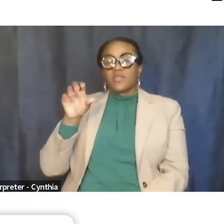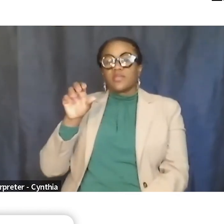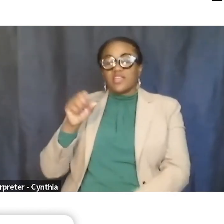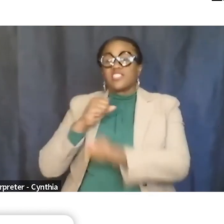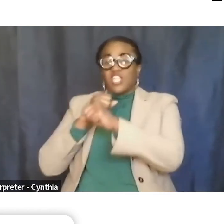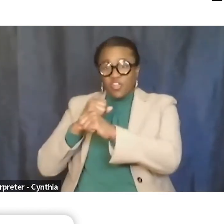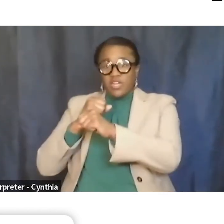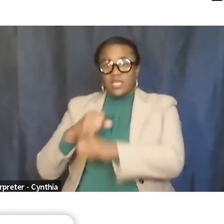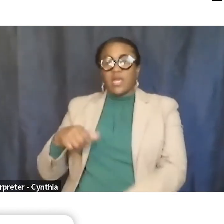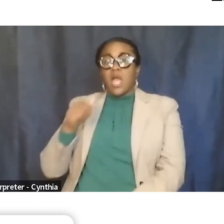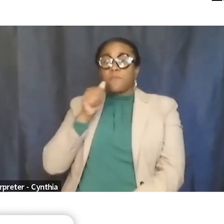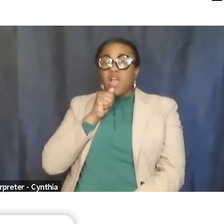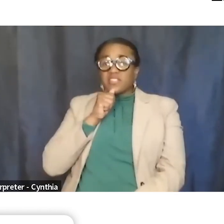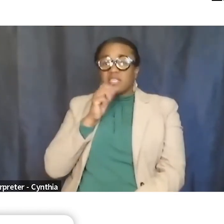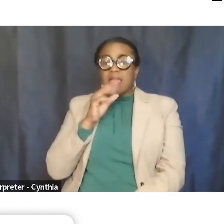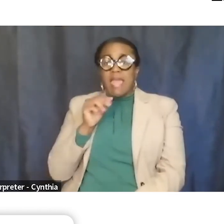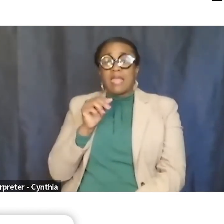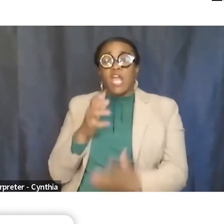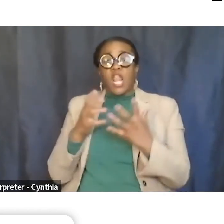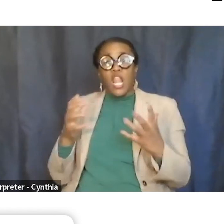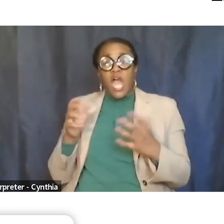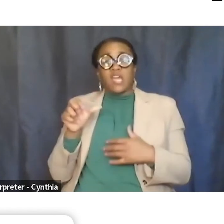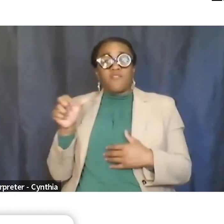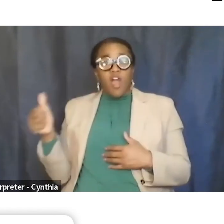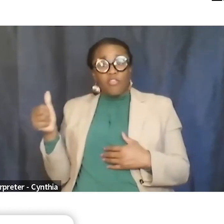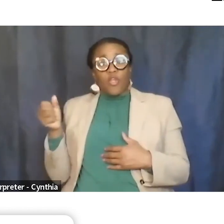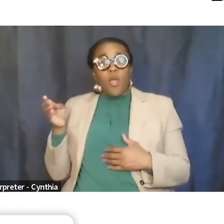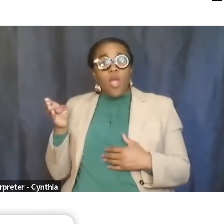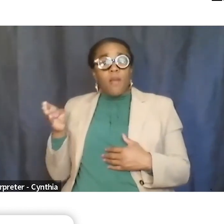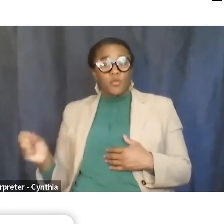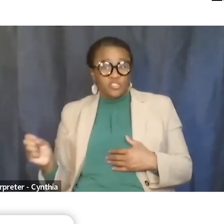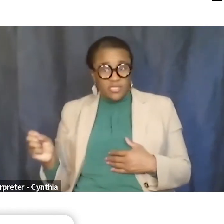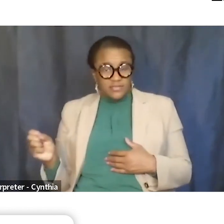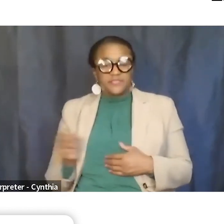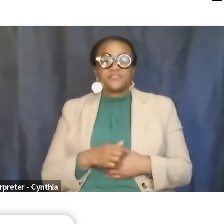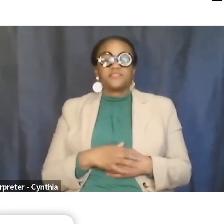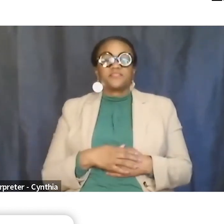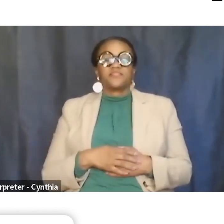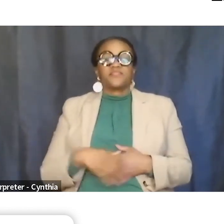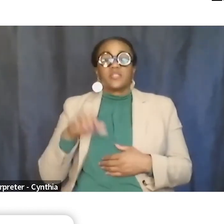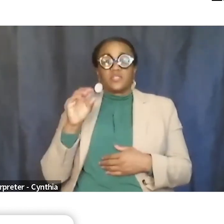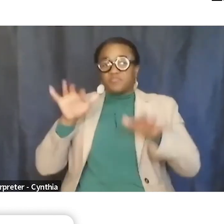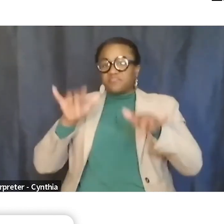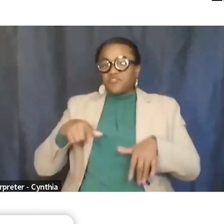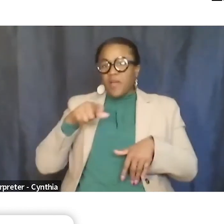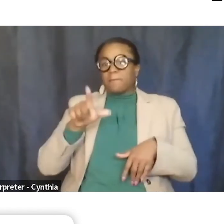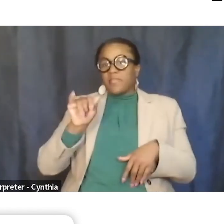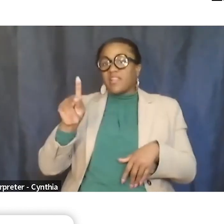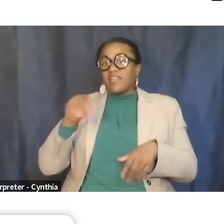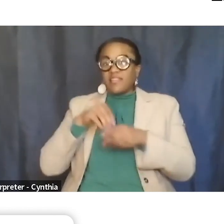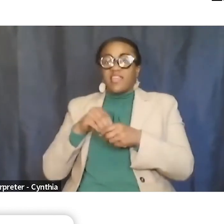bullshit. Yes, and thank you, Paloma, dropping all the links in the chat. Make sure everybody,